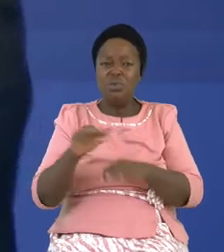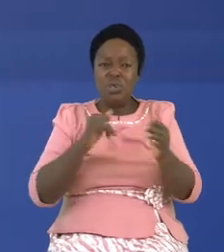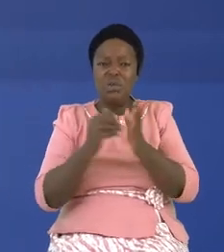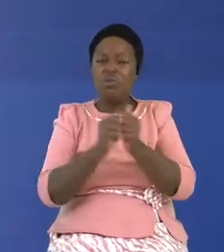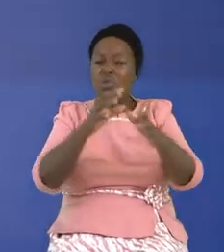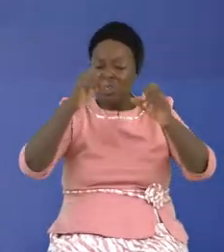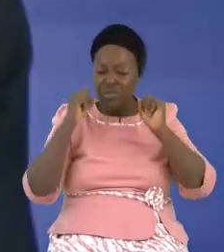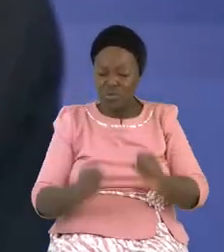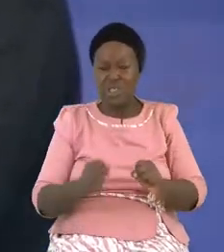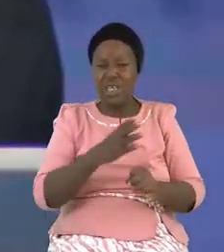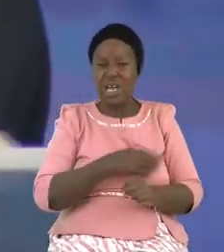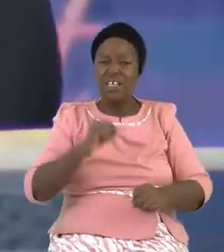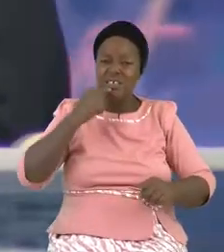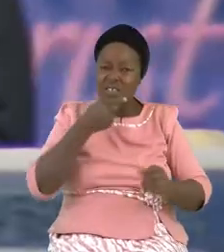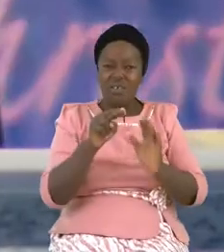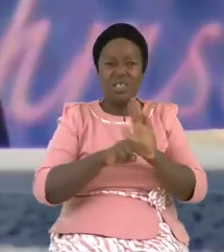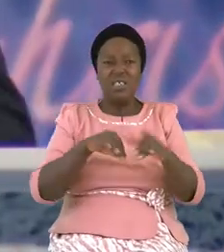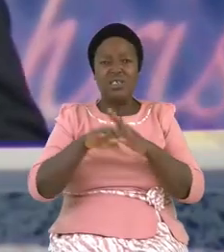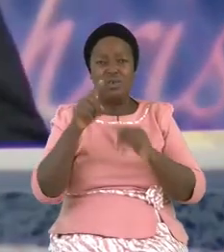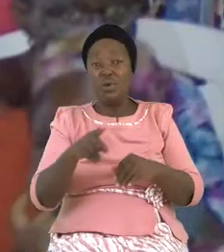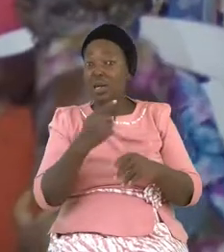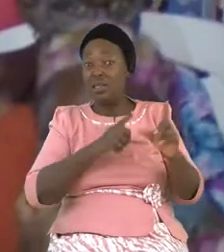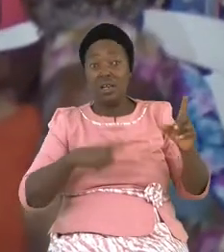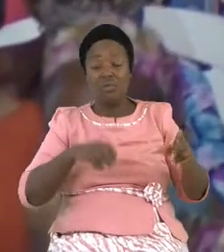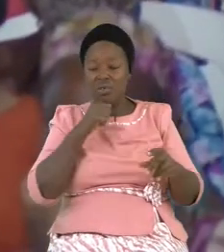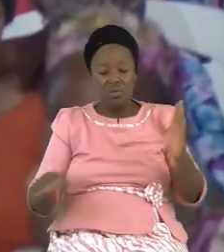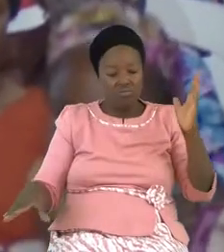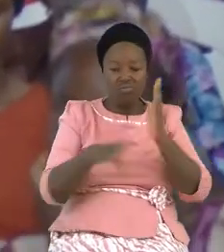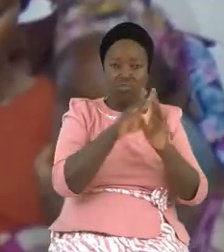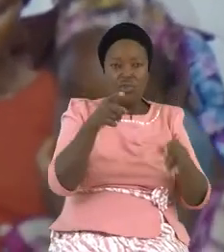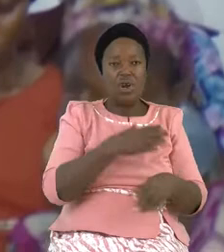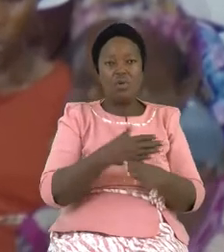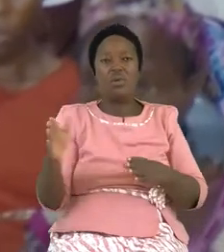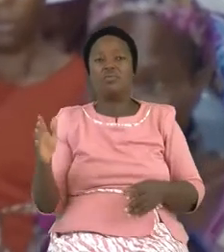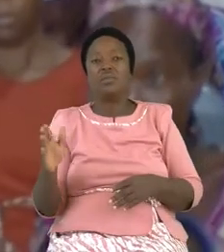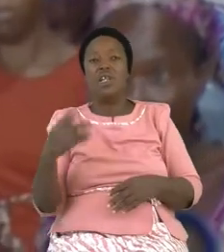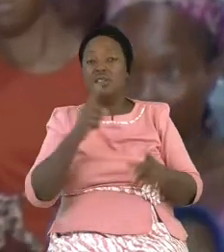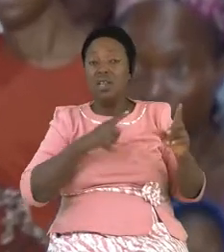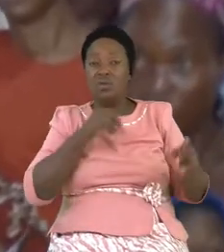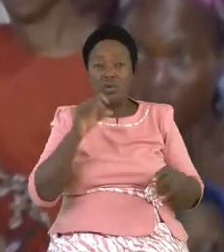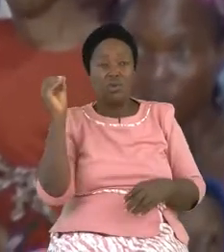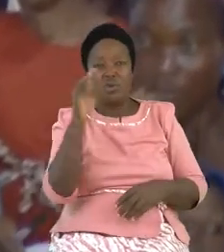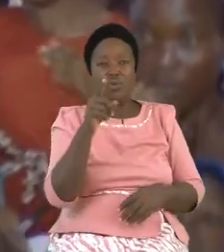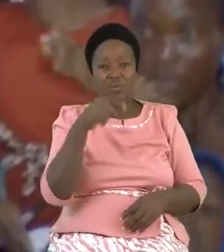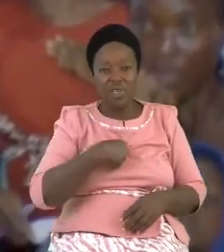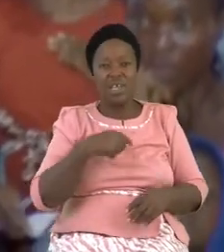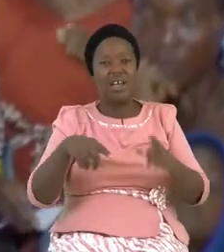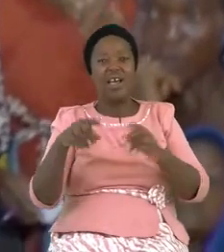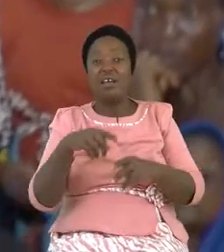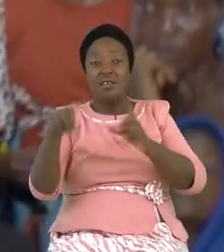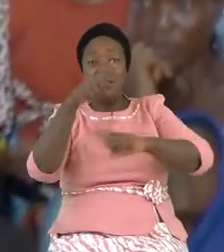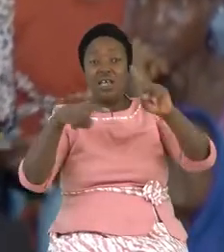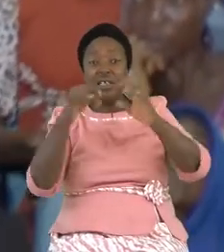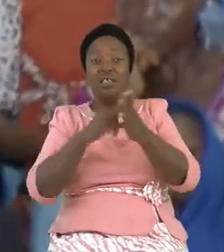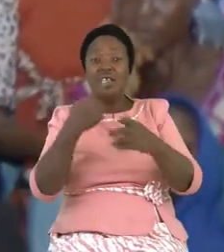within you. And the Lord will not cast you away. The Lord will not cast me away. I said the